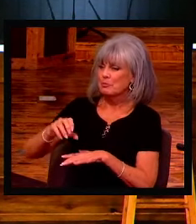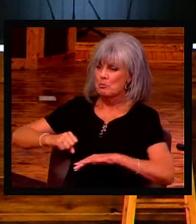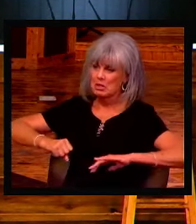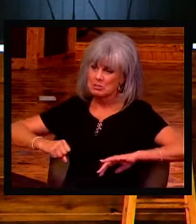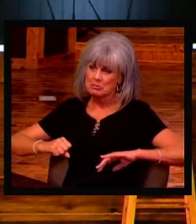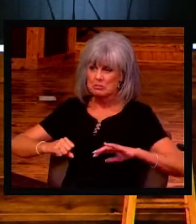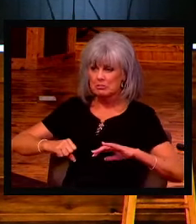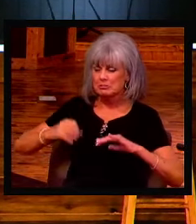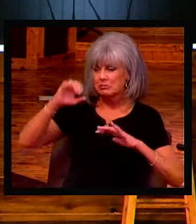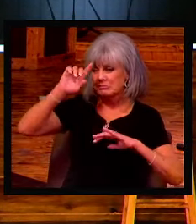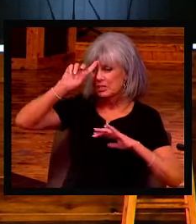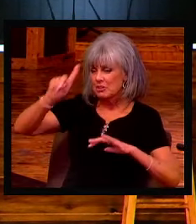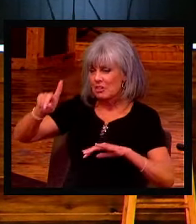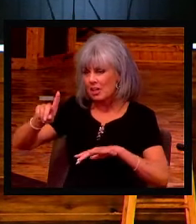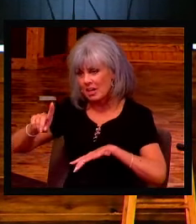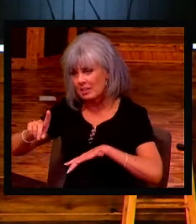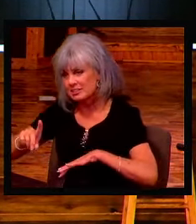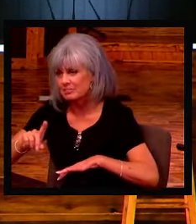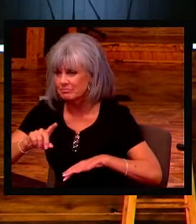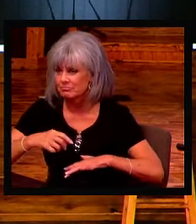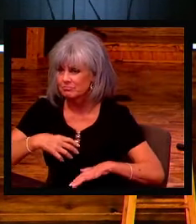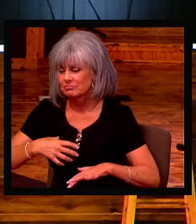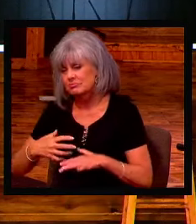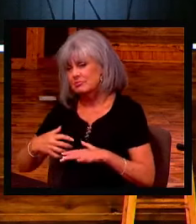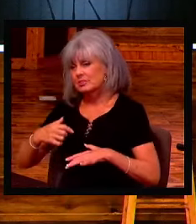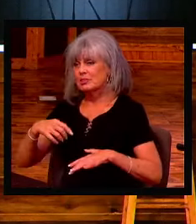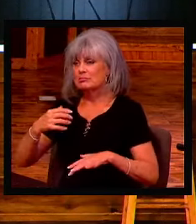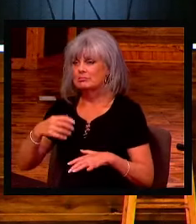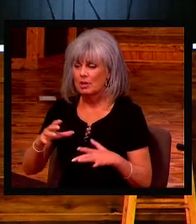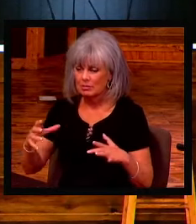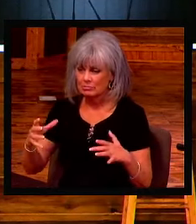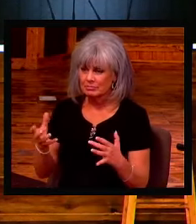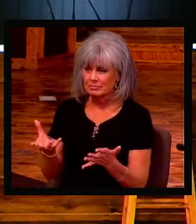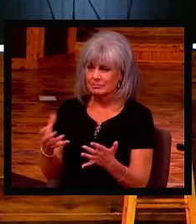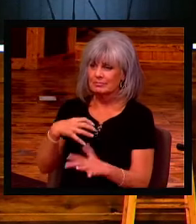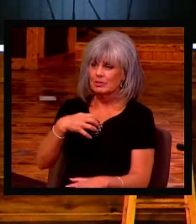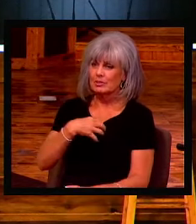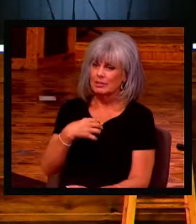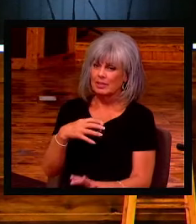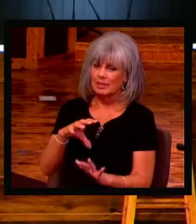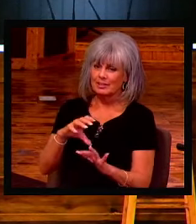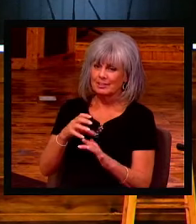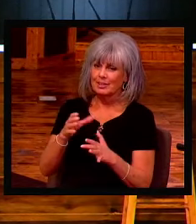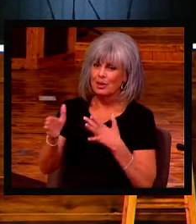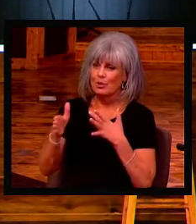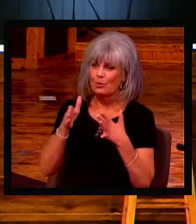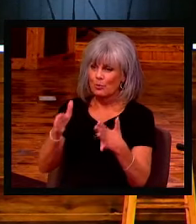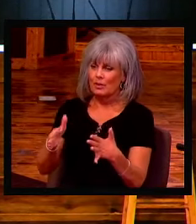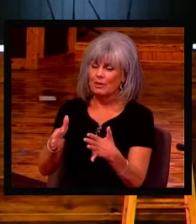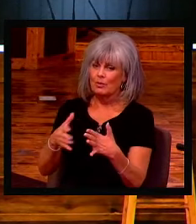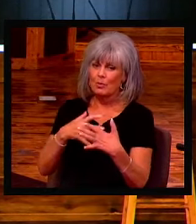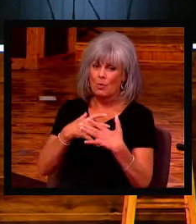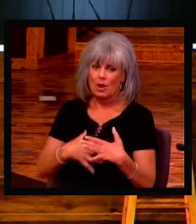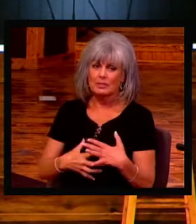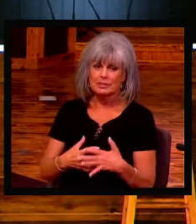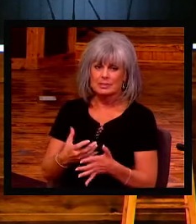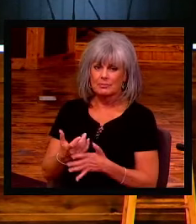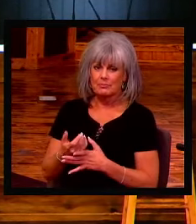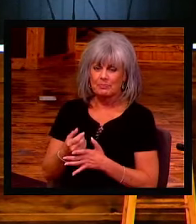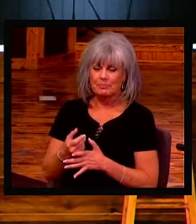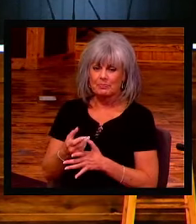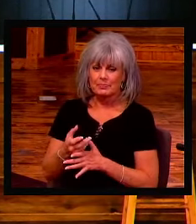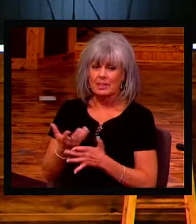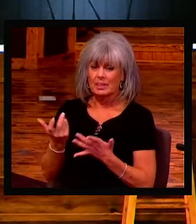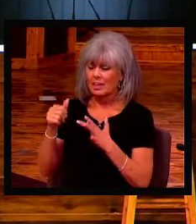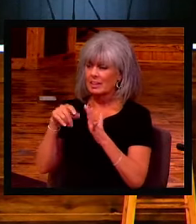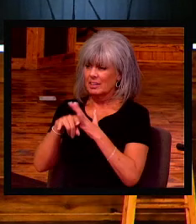and intellect and its own will, and it can actually turn around and hurt you, if not kill you. And that's, I believe, one of the tactics.